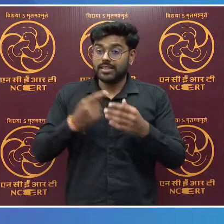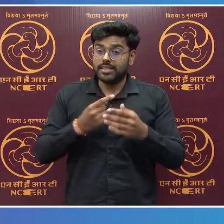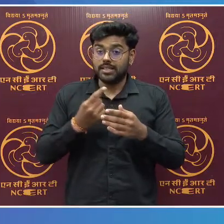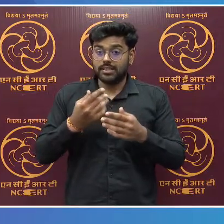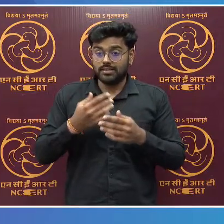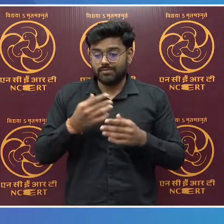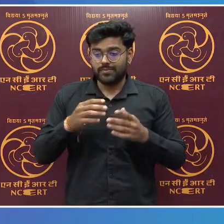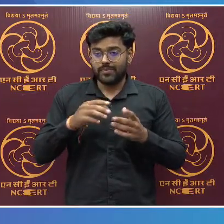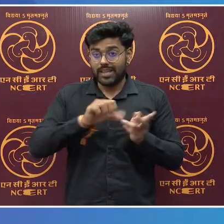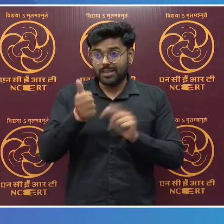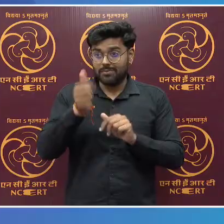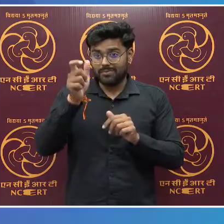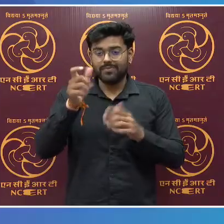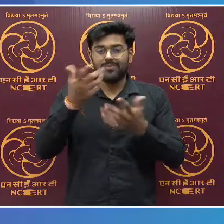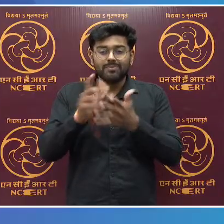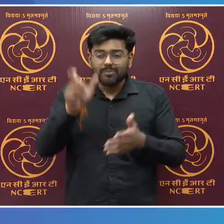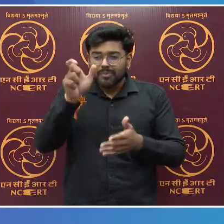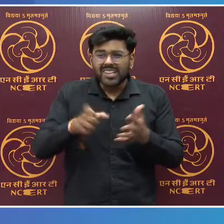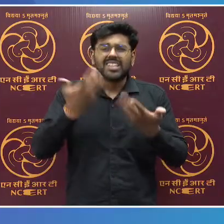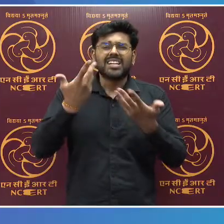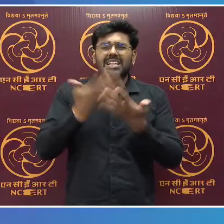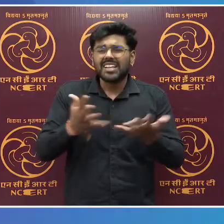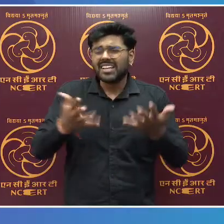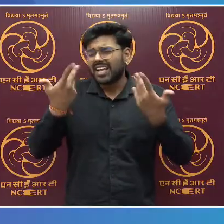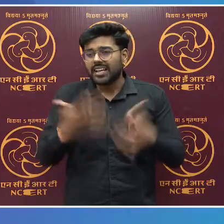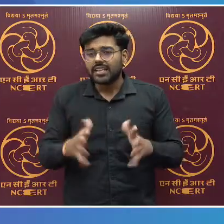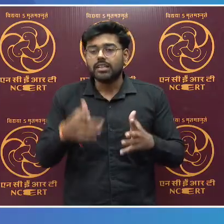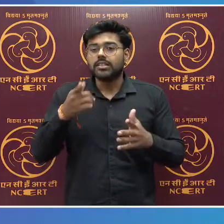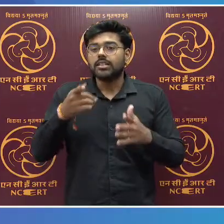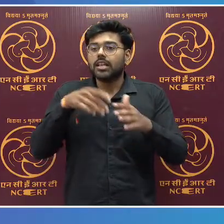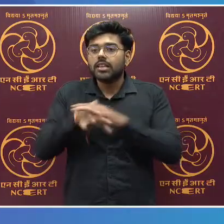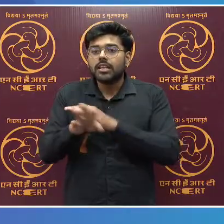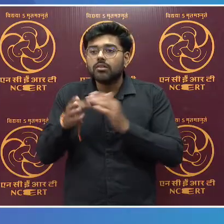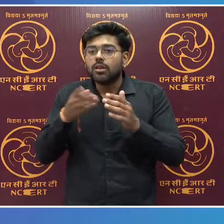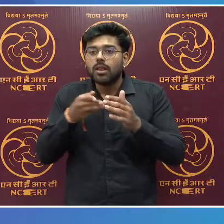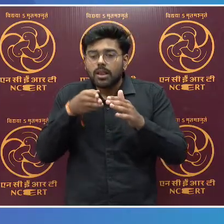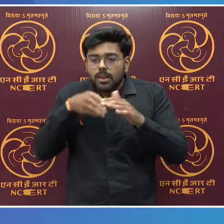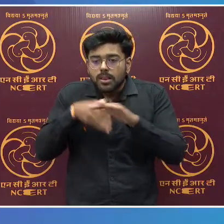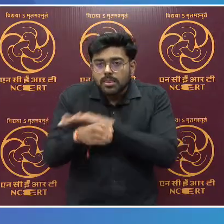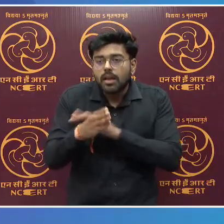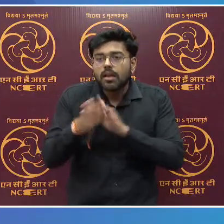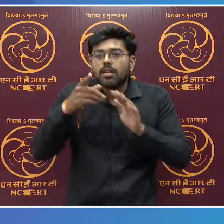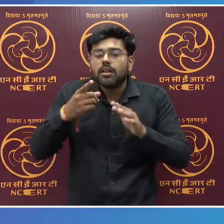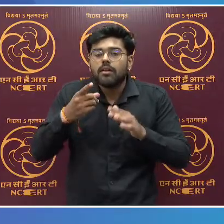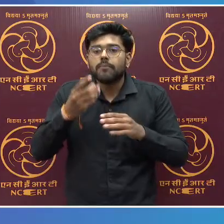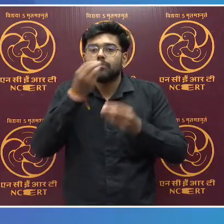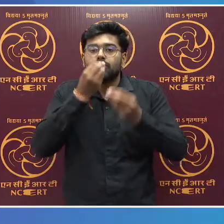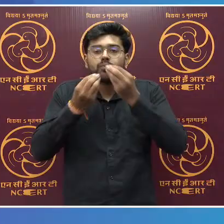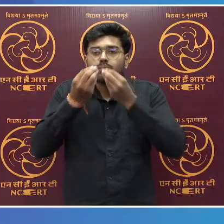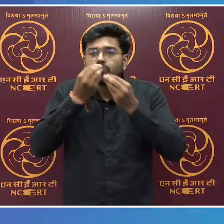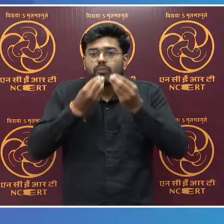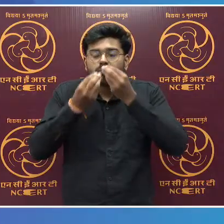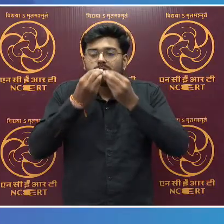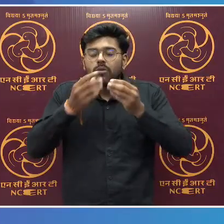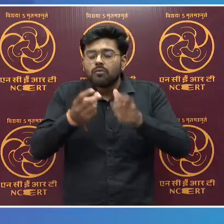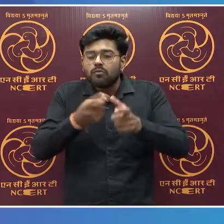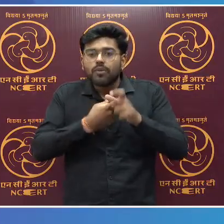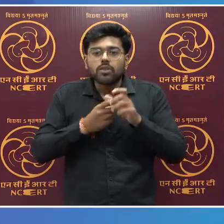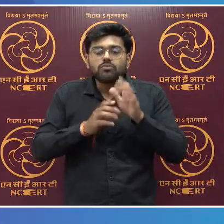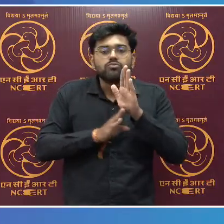body, now from there it take up the nutrition and it starts to reproduce